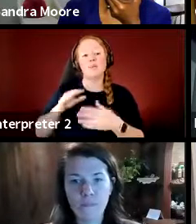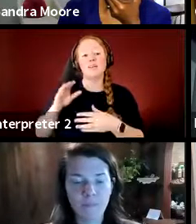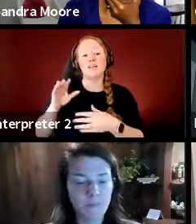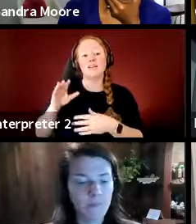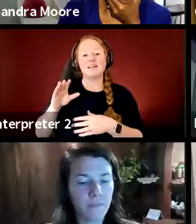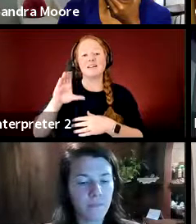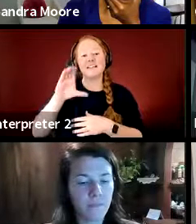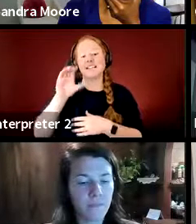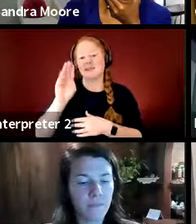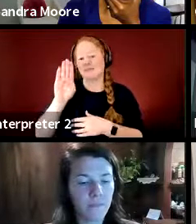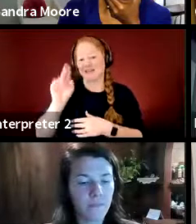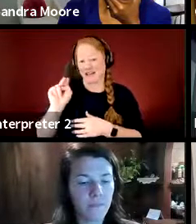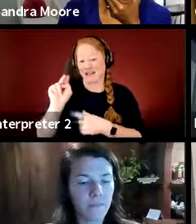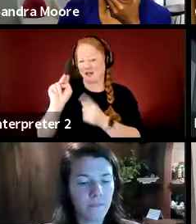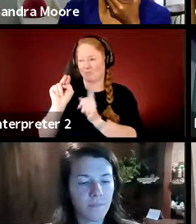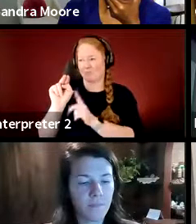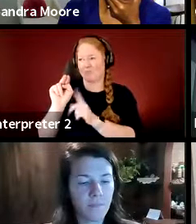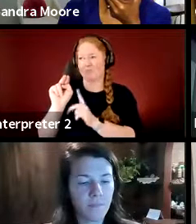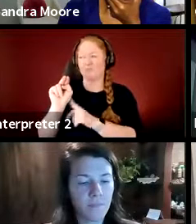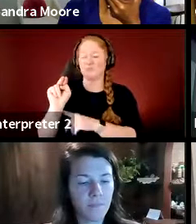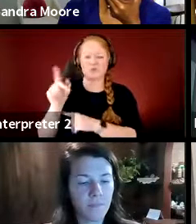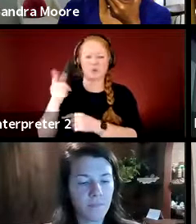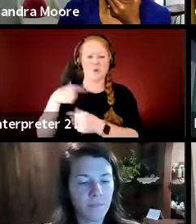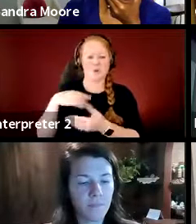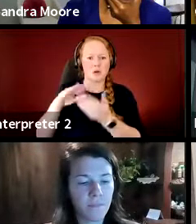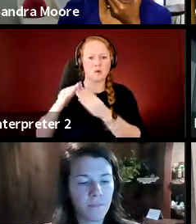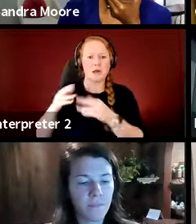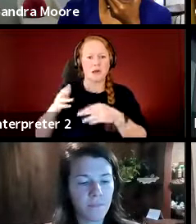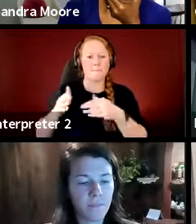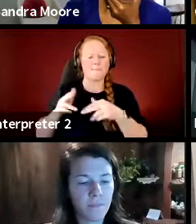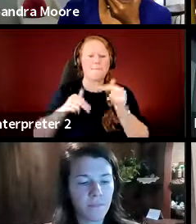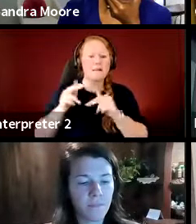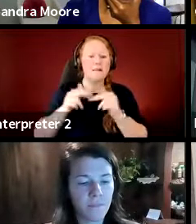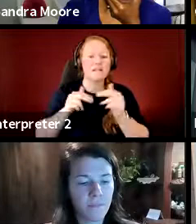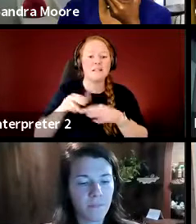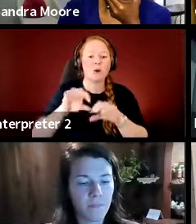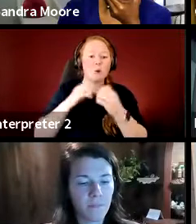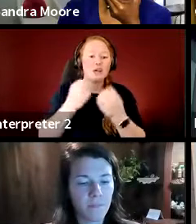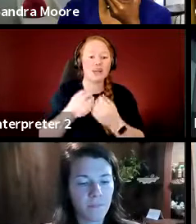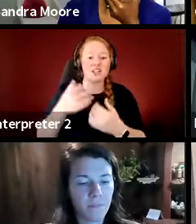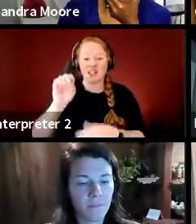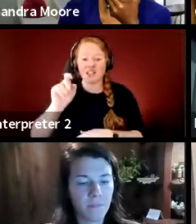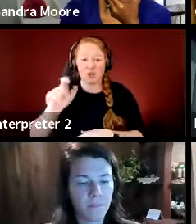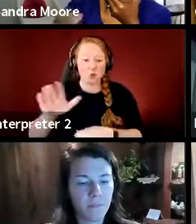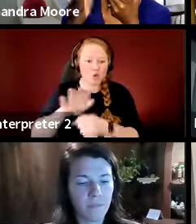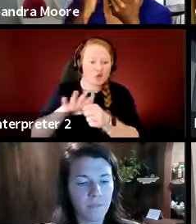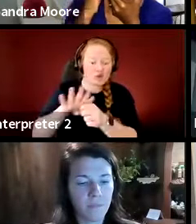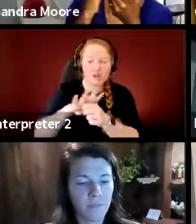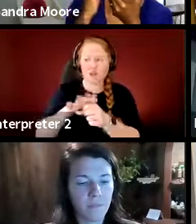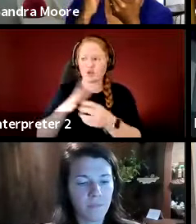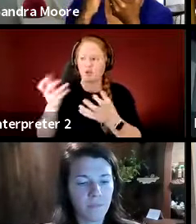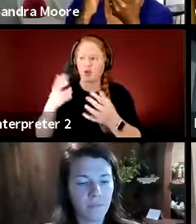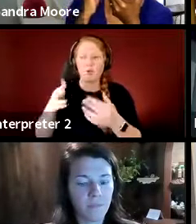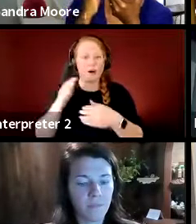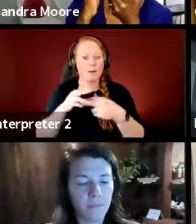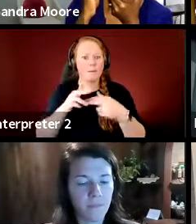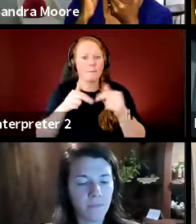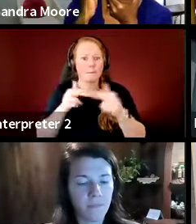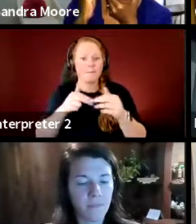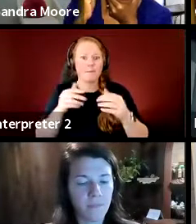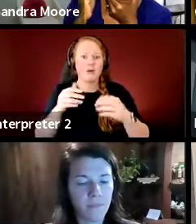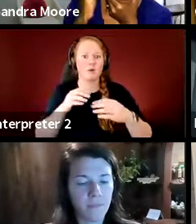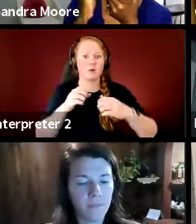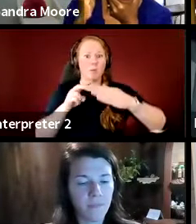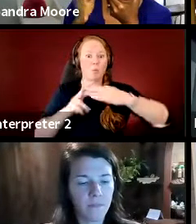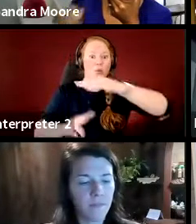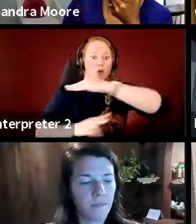CBN is a coalition of 80 community building organizations in the St. Louis region. We exist to support and build bridges among St. Louis communities and